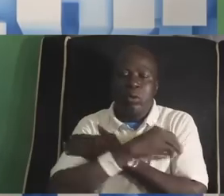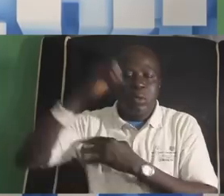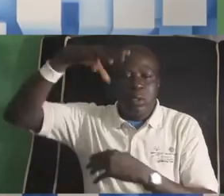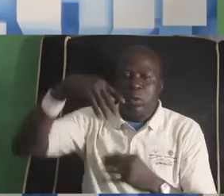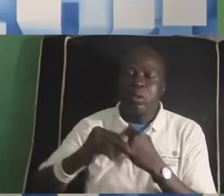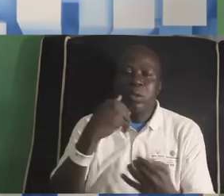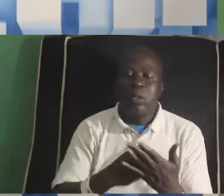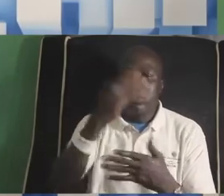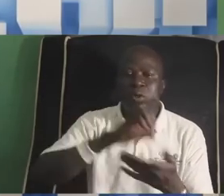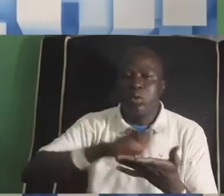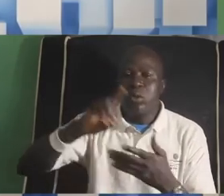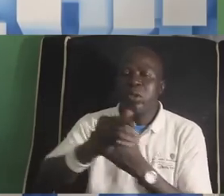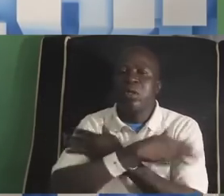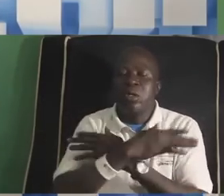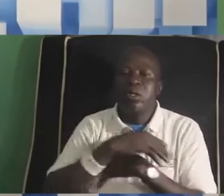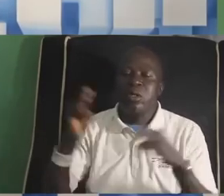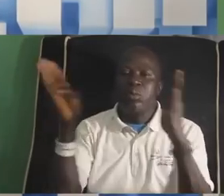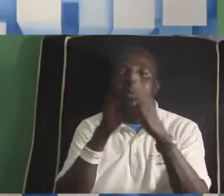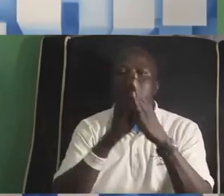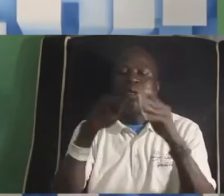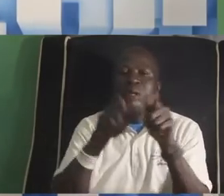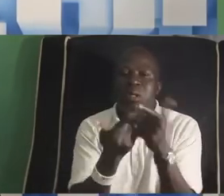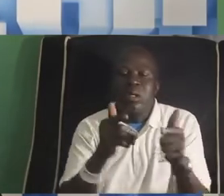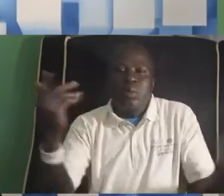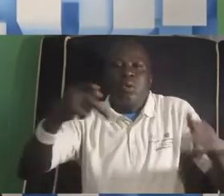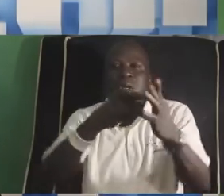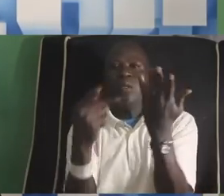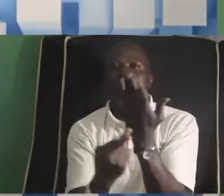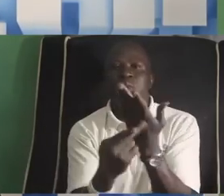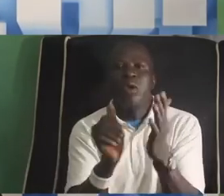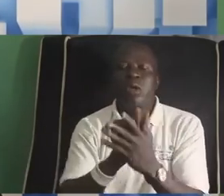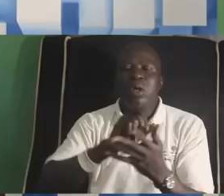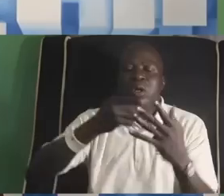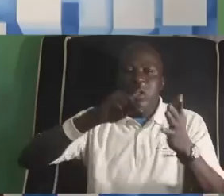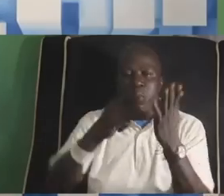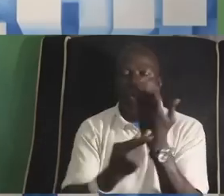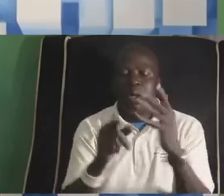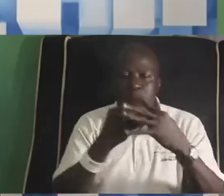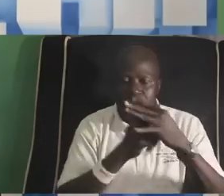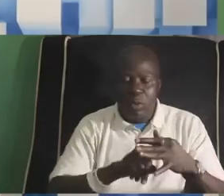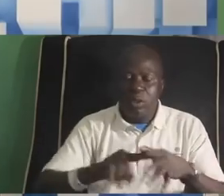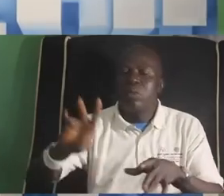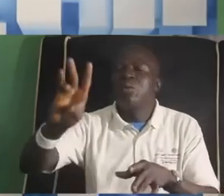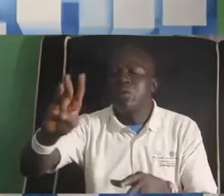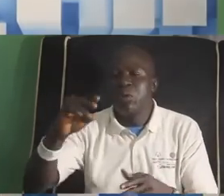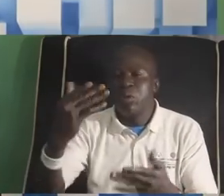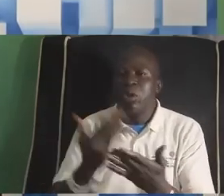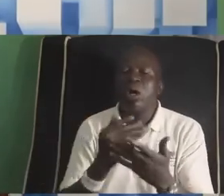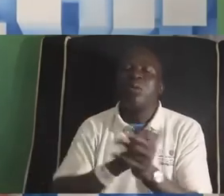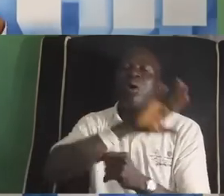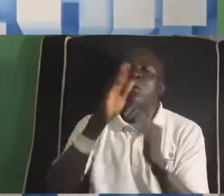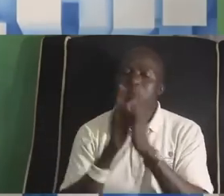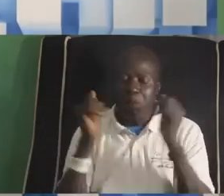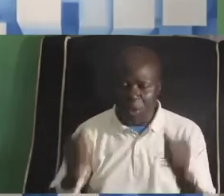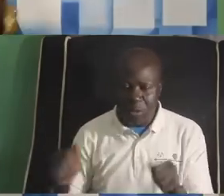yi. Ipade la ma wa ni mi na. Where program will take place at? Ago meje ni o ti bere. You should commit by 7. O de ma ni agbara. I